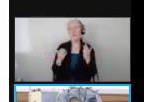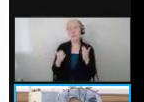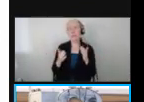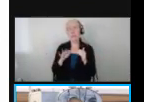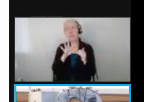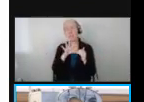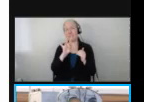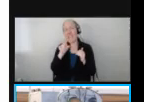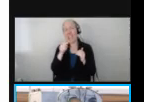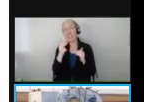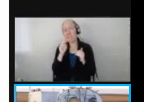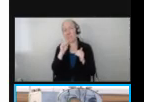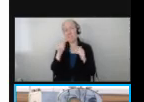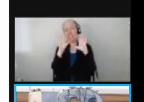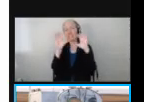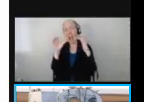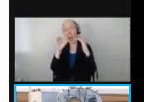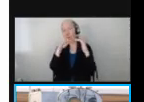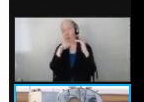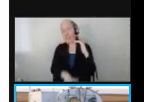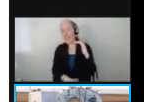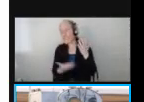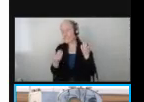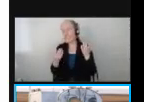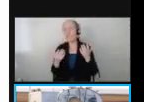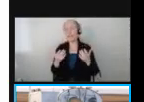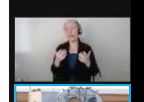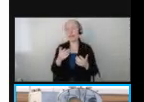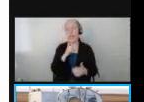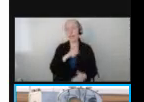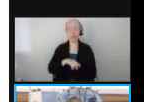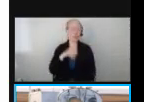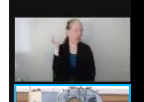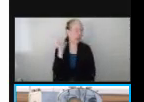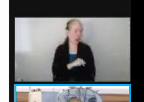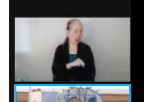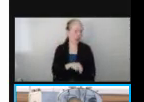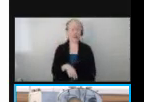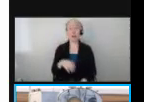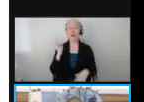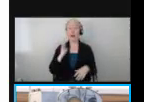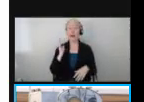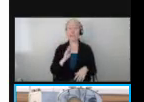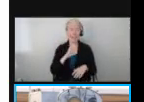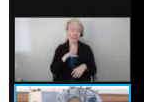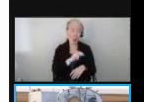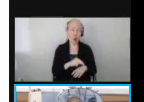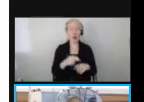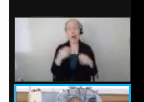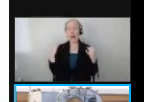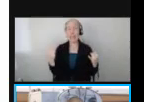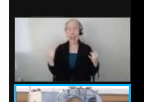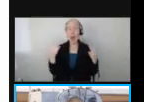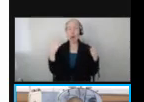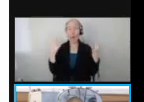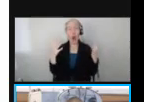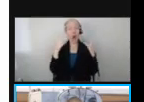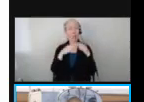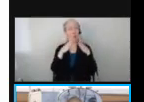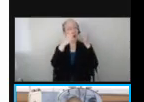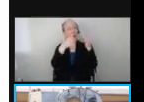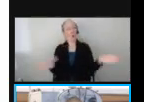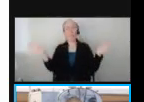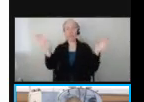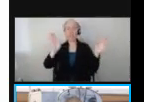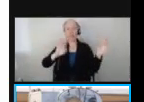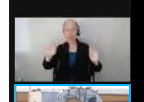is no. It was no back then. And as we're moving towards opening spaceflight for more people, it's even a bigger no.